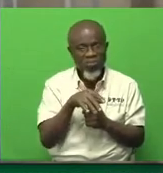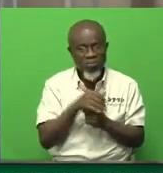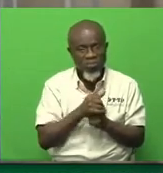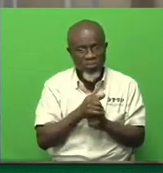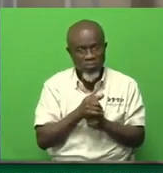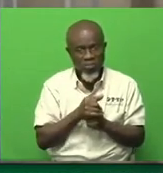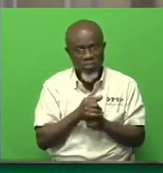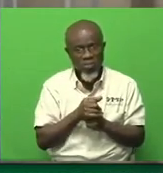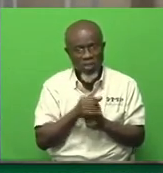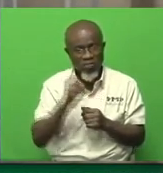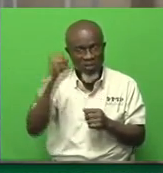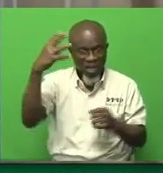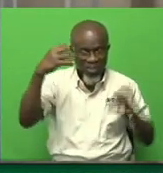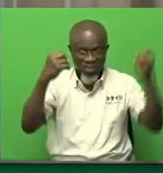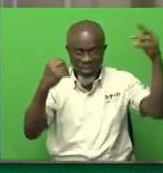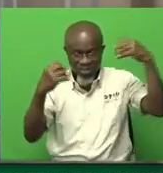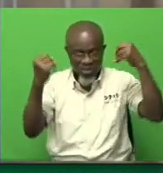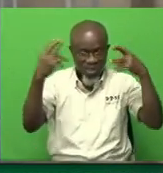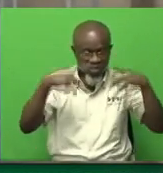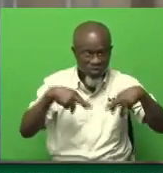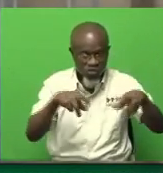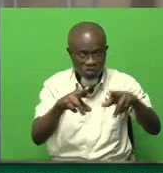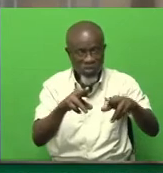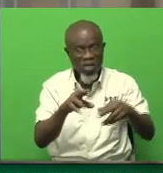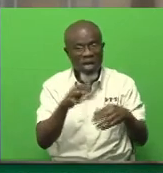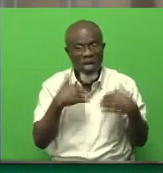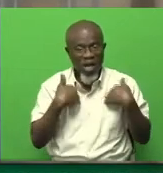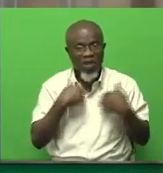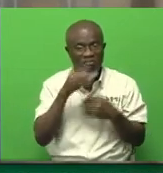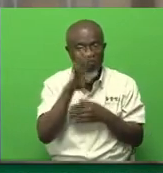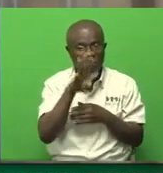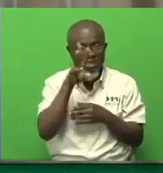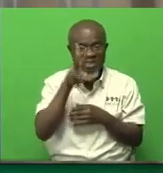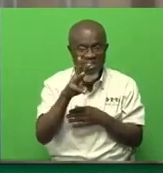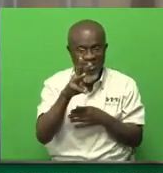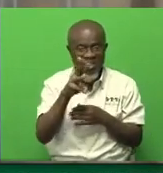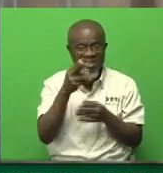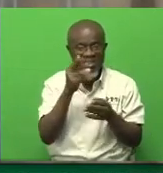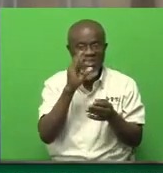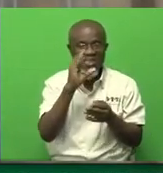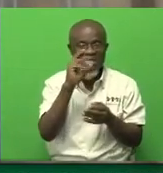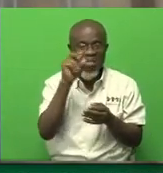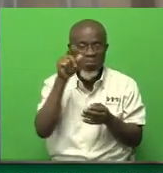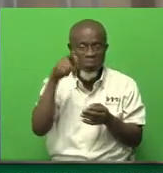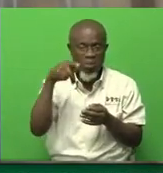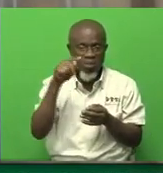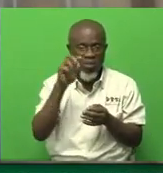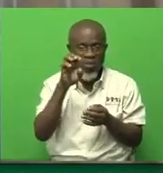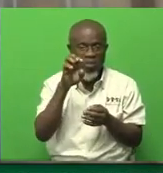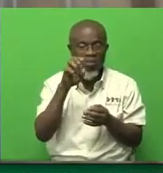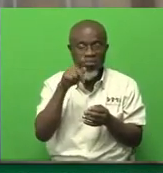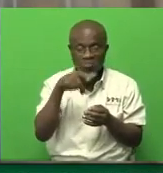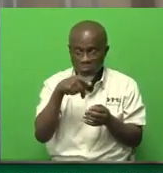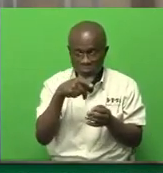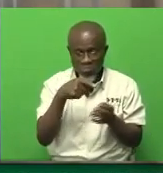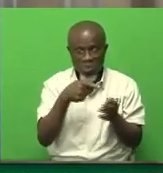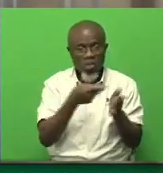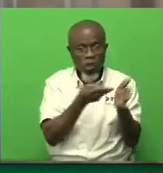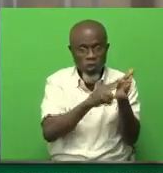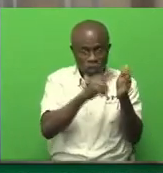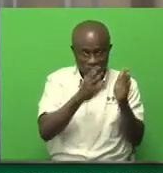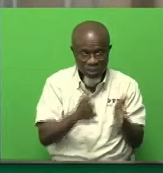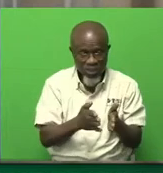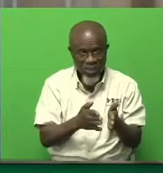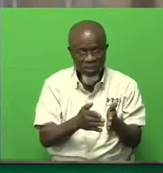forested area has 46 CPAP contractors 46 if that is not Geographic discrimination month